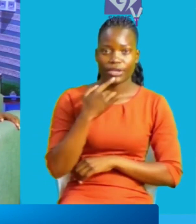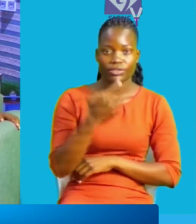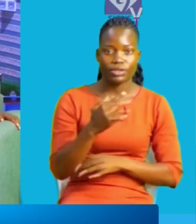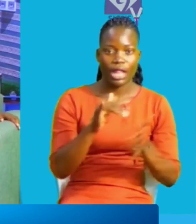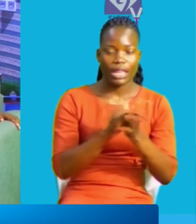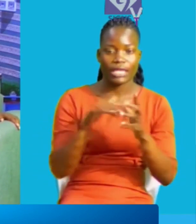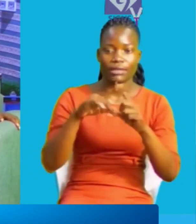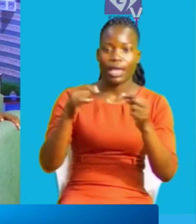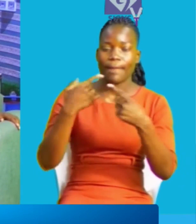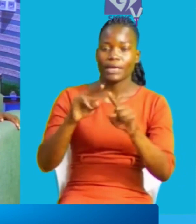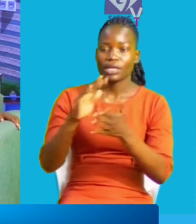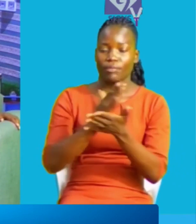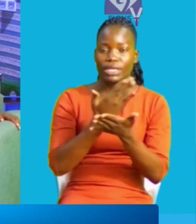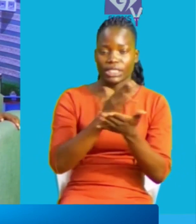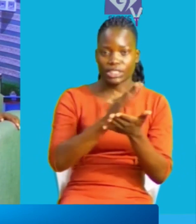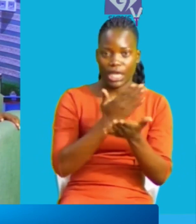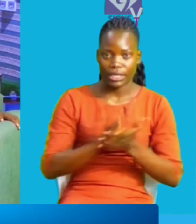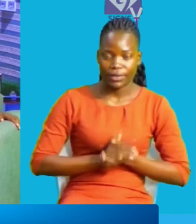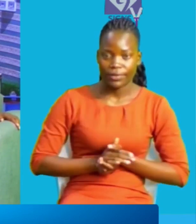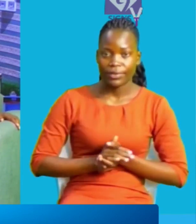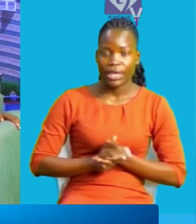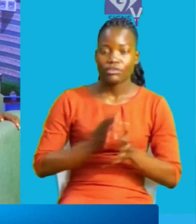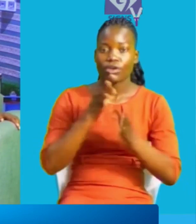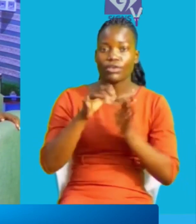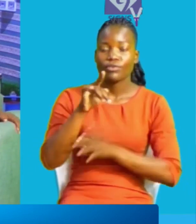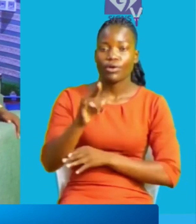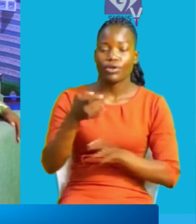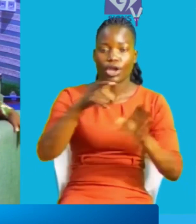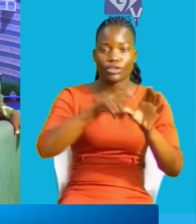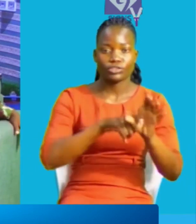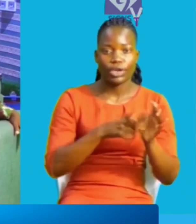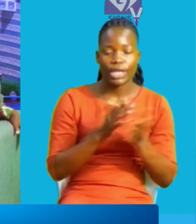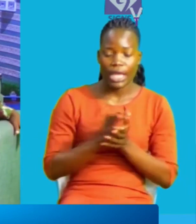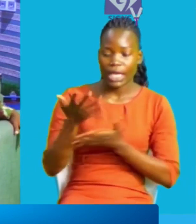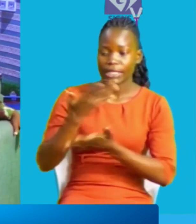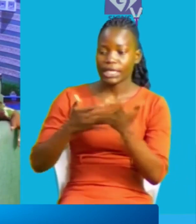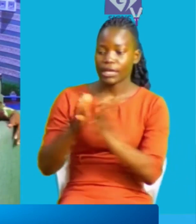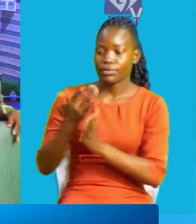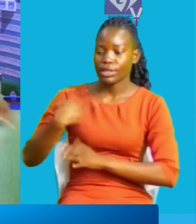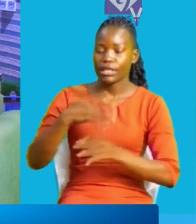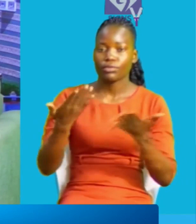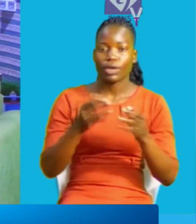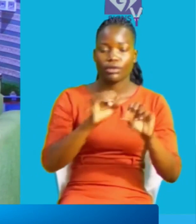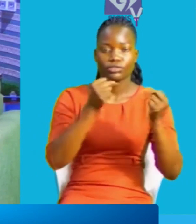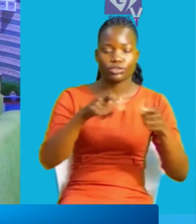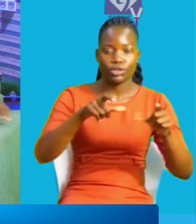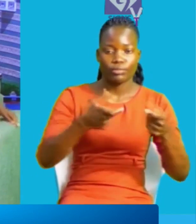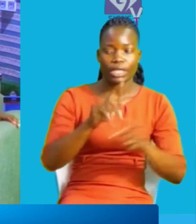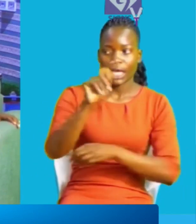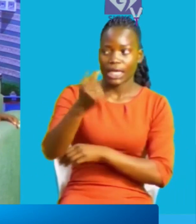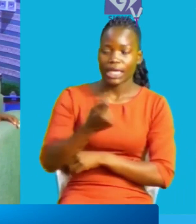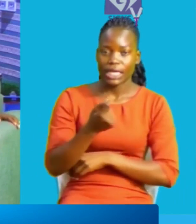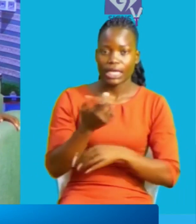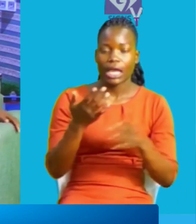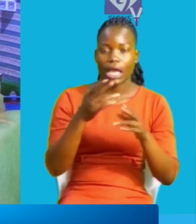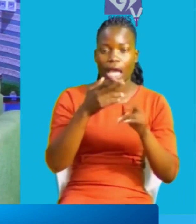particular statement, but I will be sharing it. And if you are just joining us, do engage with us on our social media platforms at Science TV Kenya, at